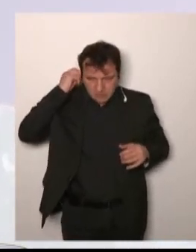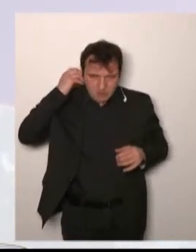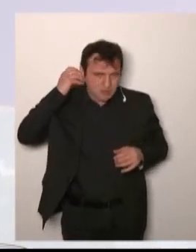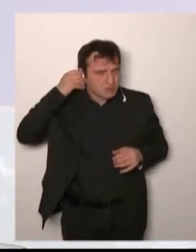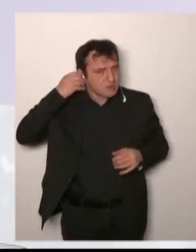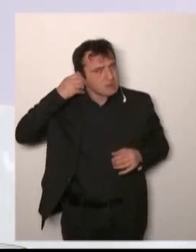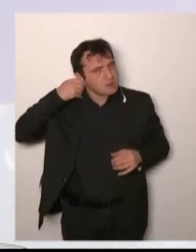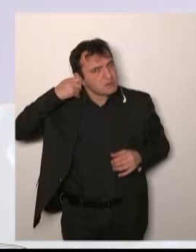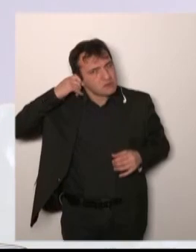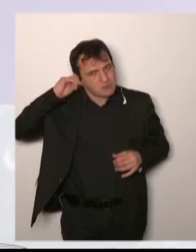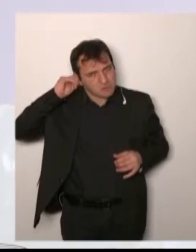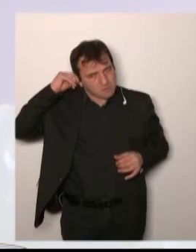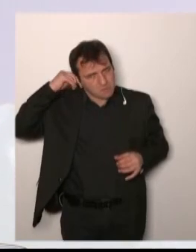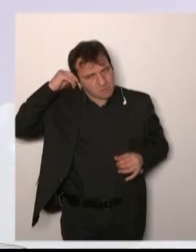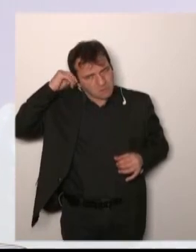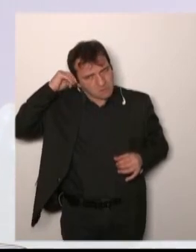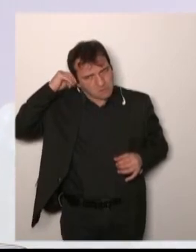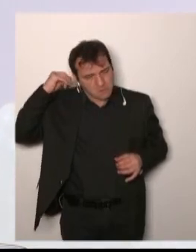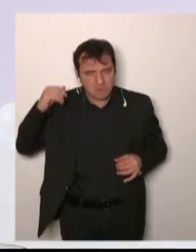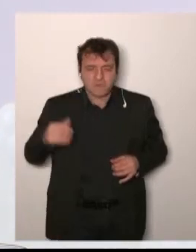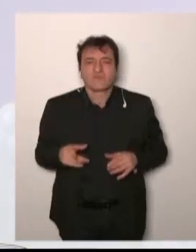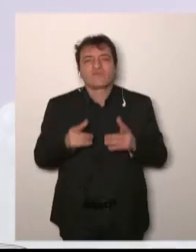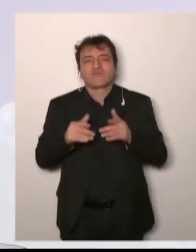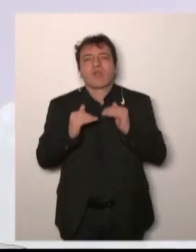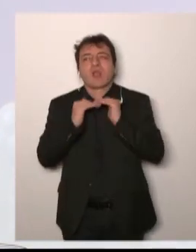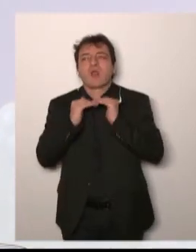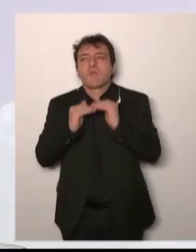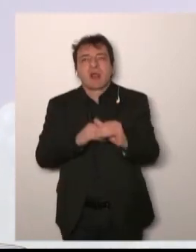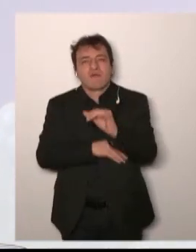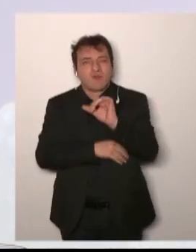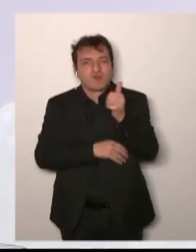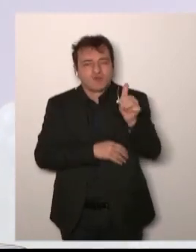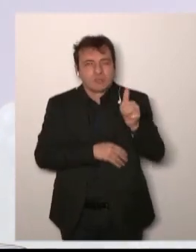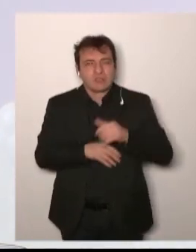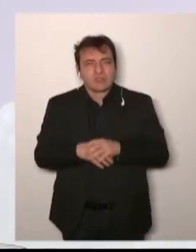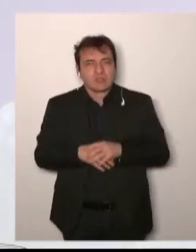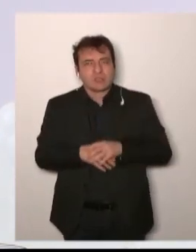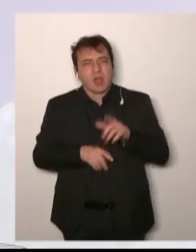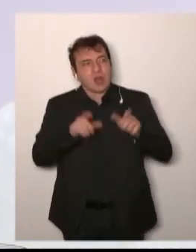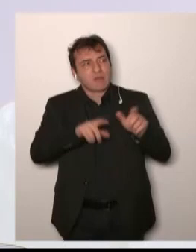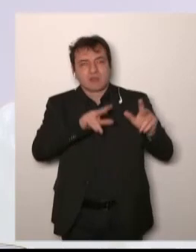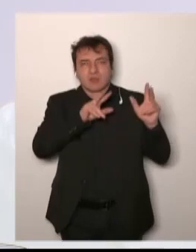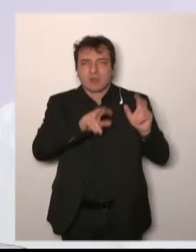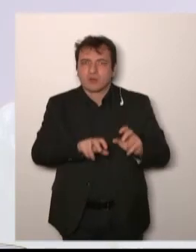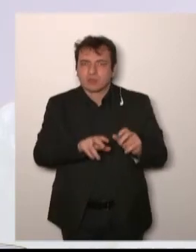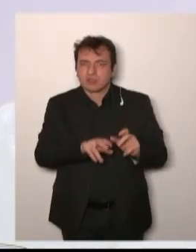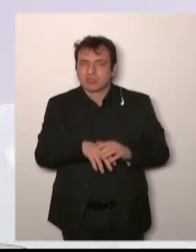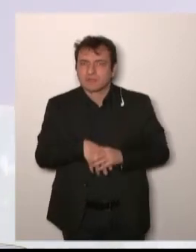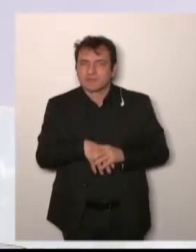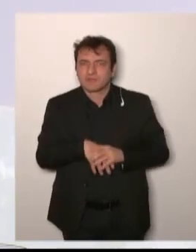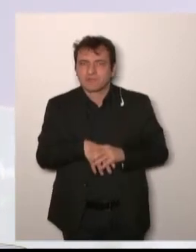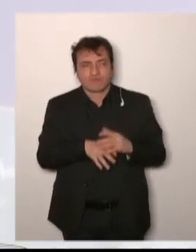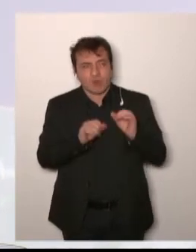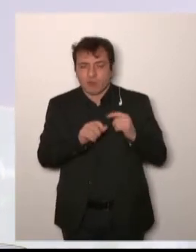a unique digital platform where researchers from Europe and beyond will share and have access to